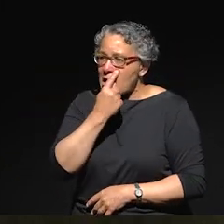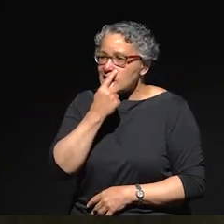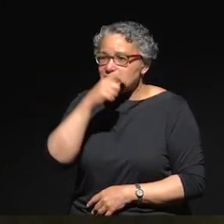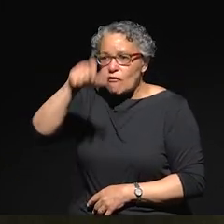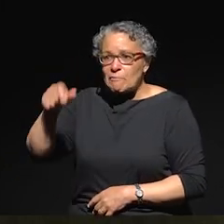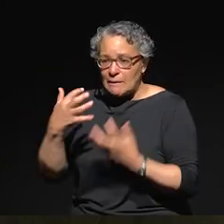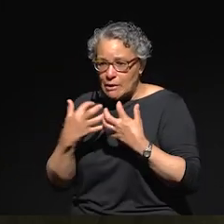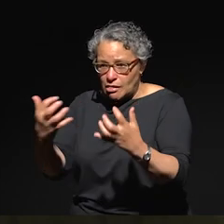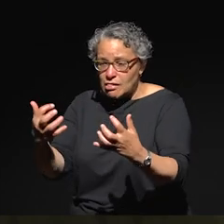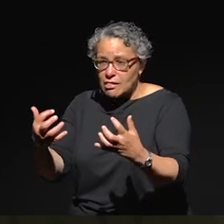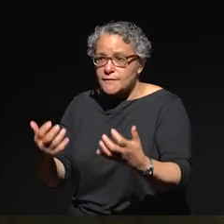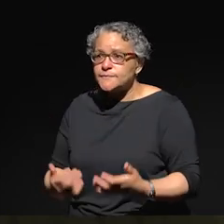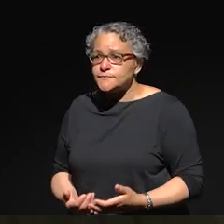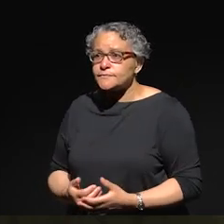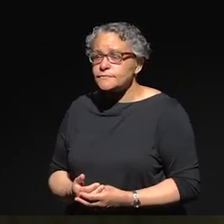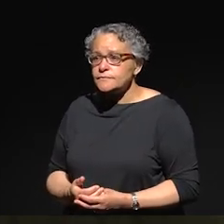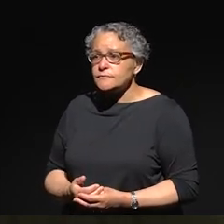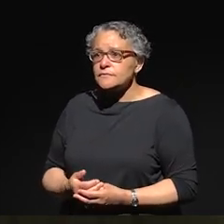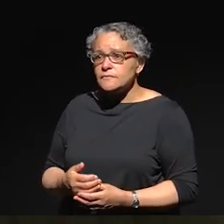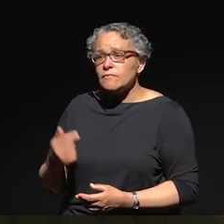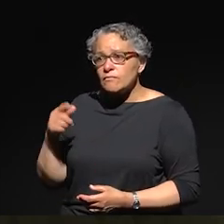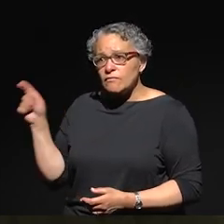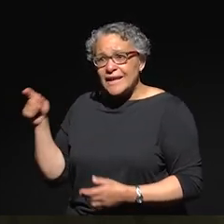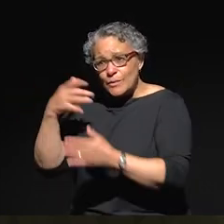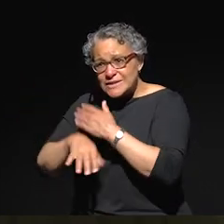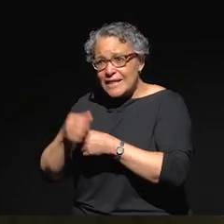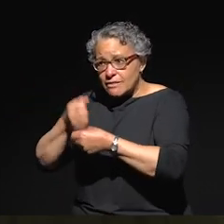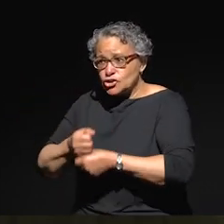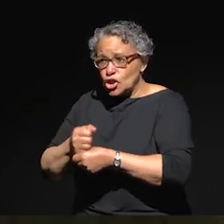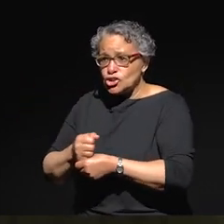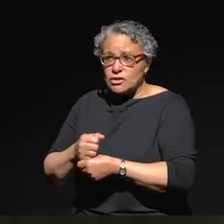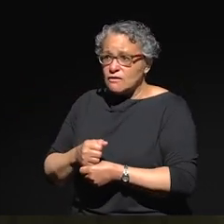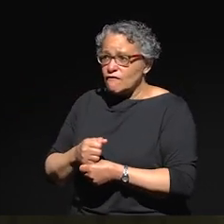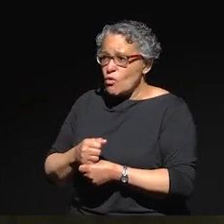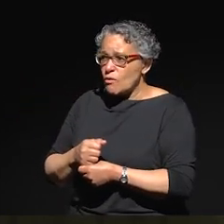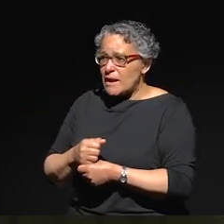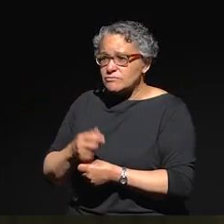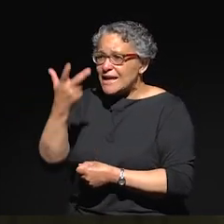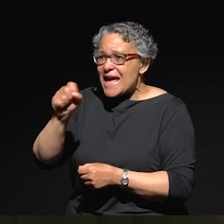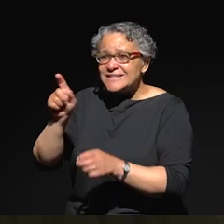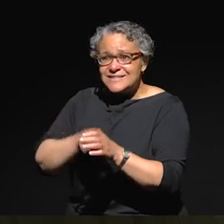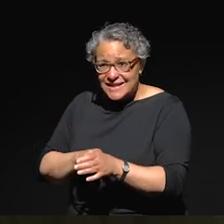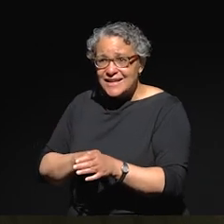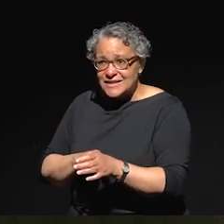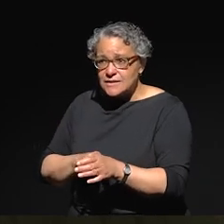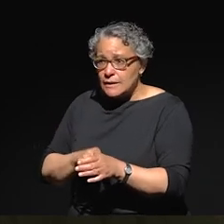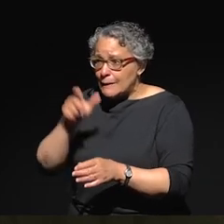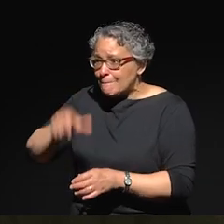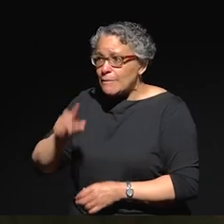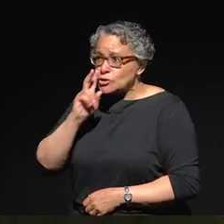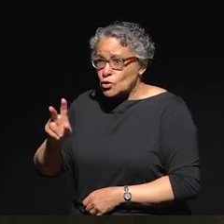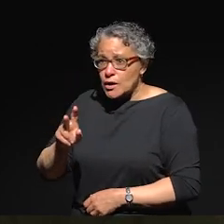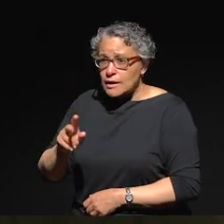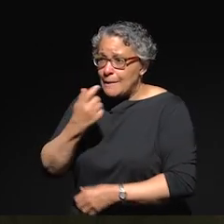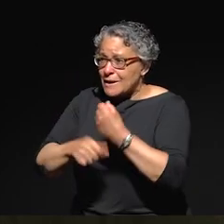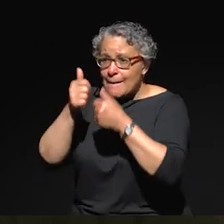it was exhibited next to the high altar in that church and was there for about 80 years. So everybody saw it, all artists copied it, and this is why it became so influential, so it became a very public